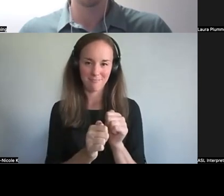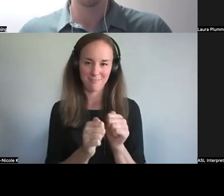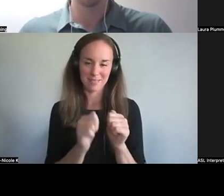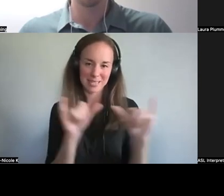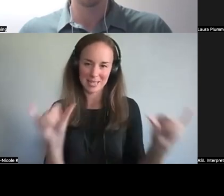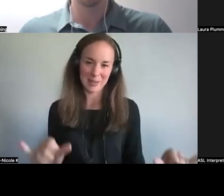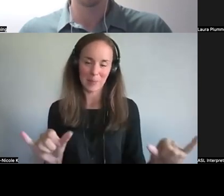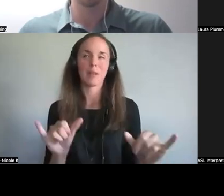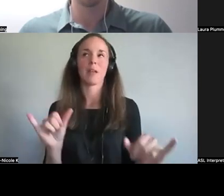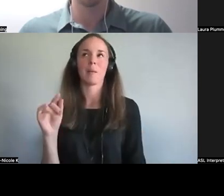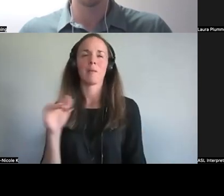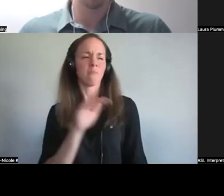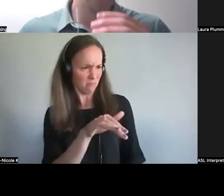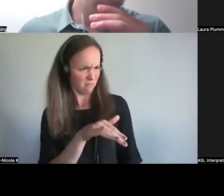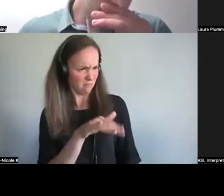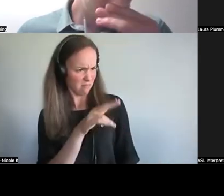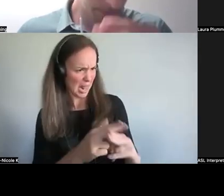get asked quite frequently.